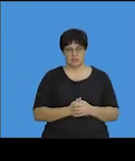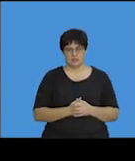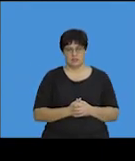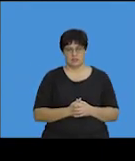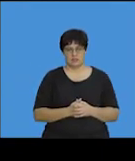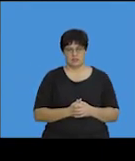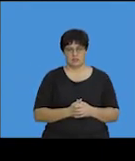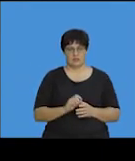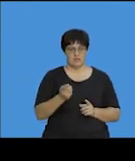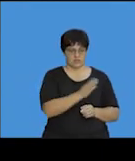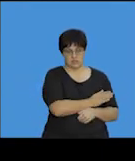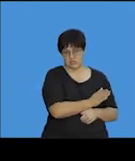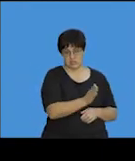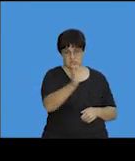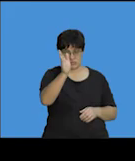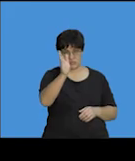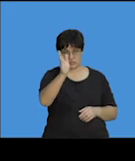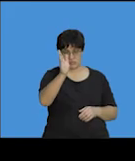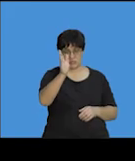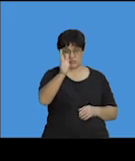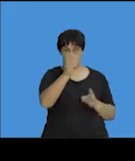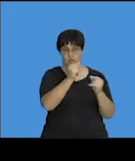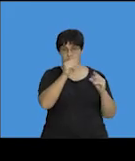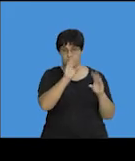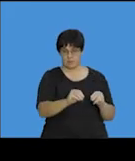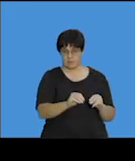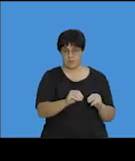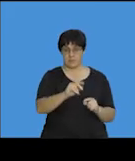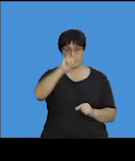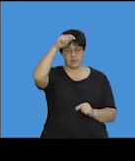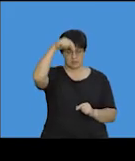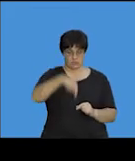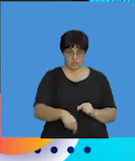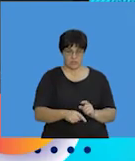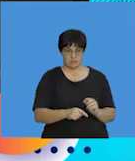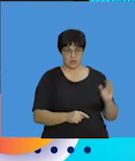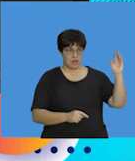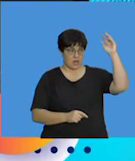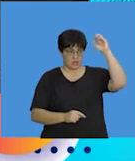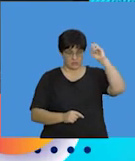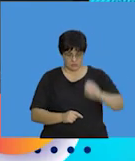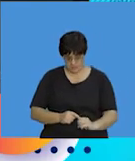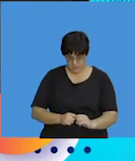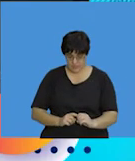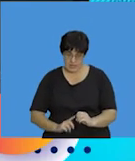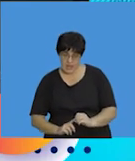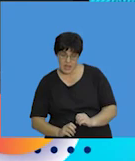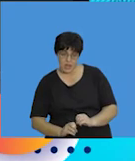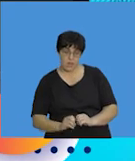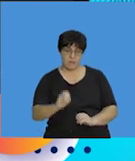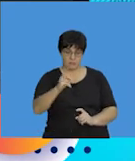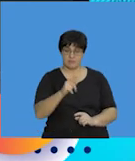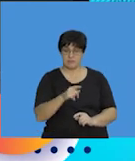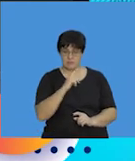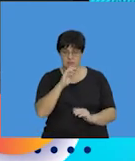That's it. The first part of the graph is when it hits the ground. It changes direction, so the negative